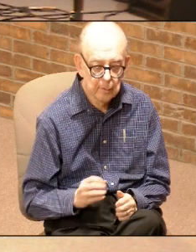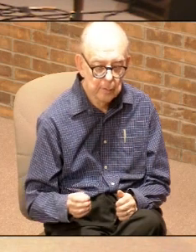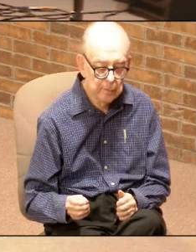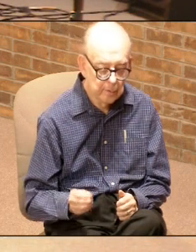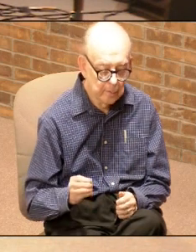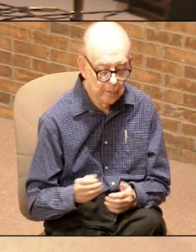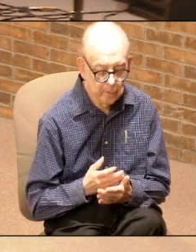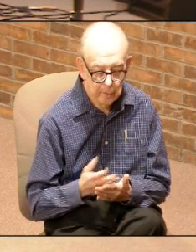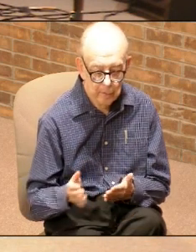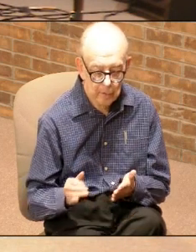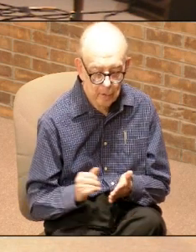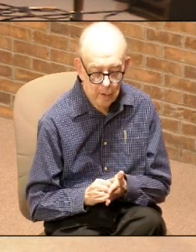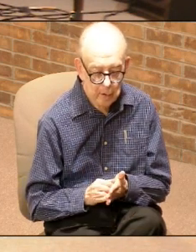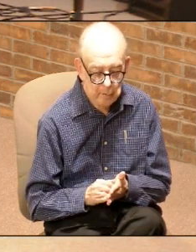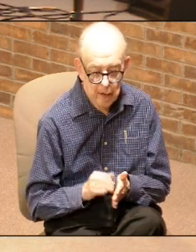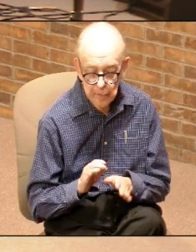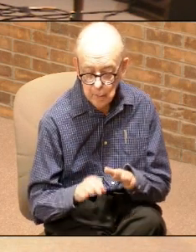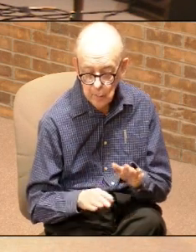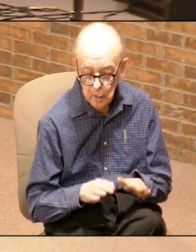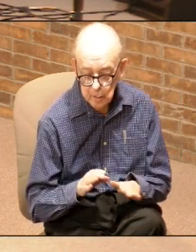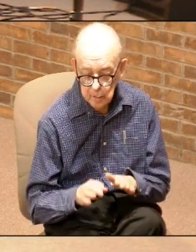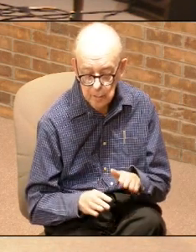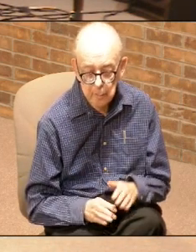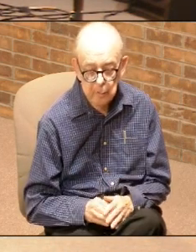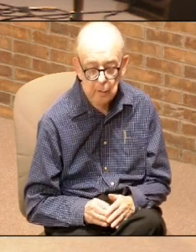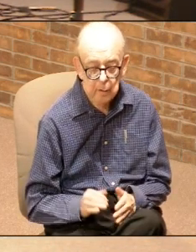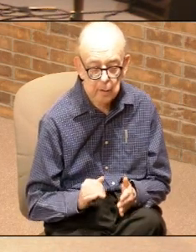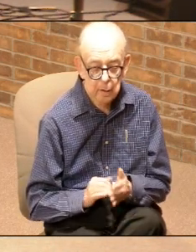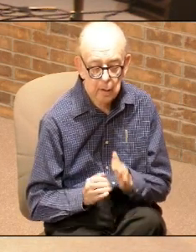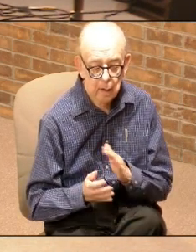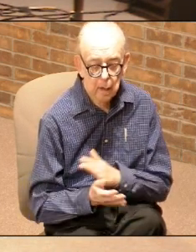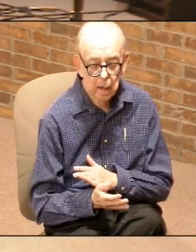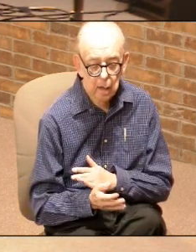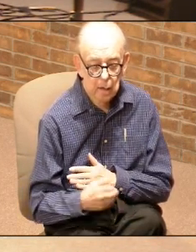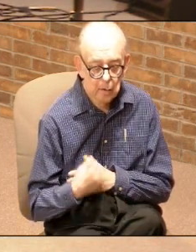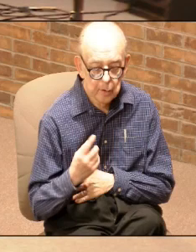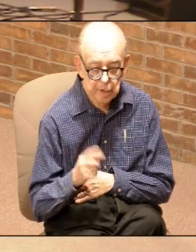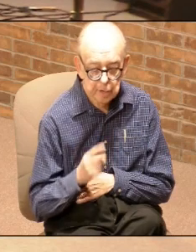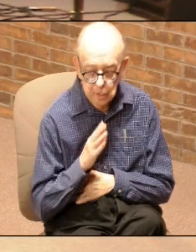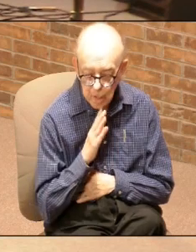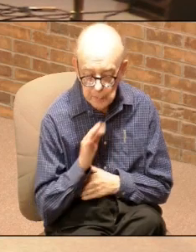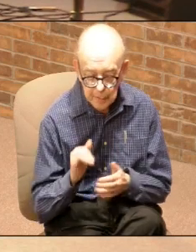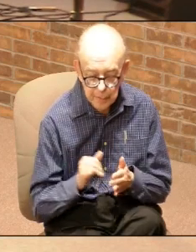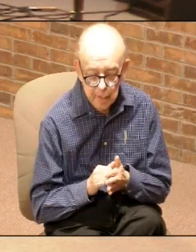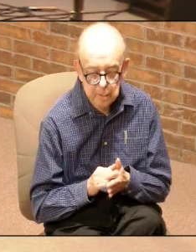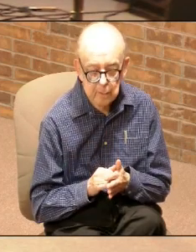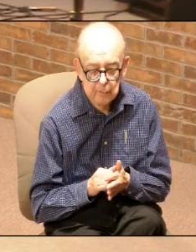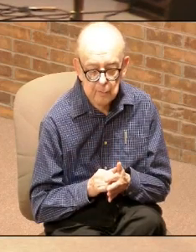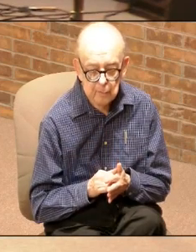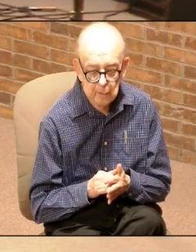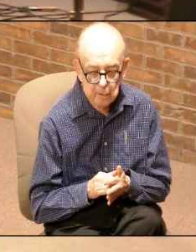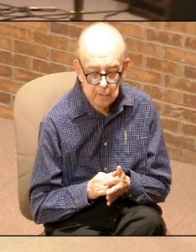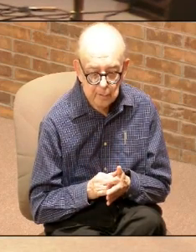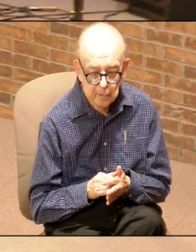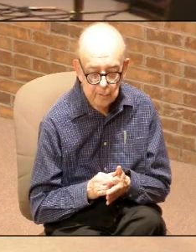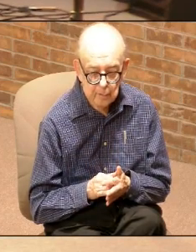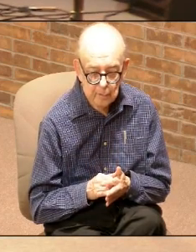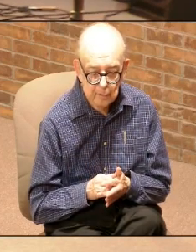And there's some things about this walk this morning that we need to talk about.